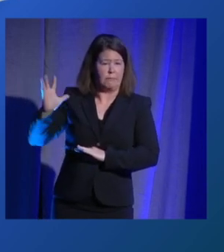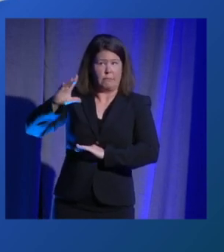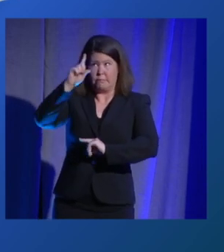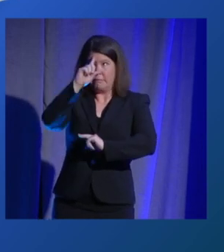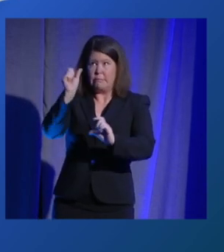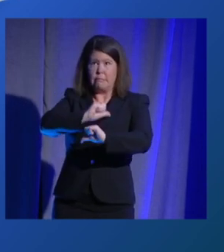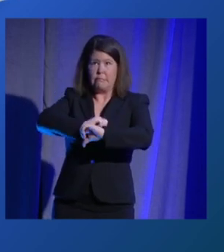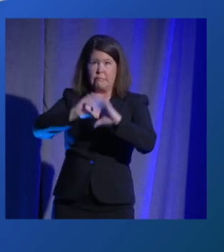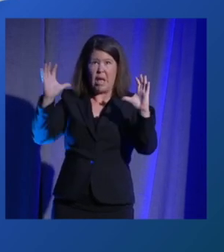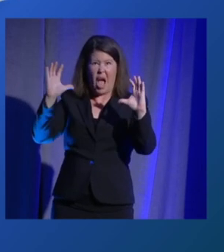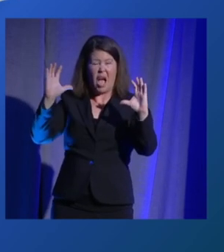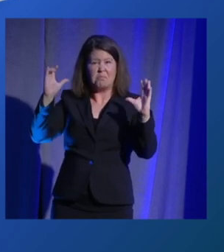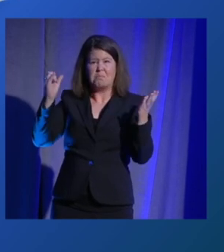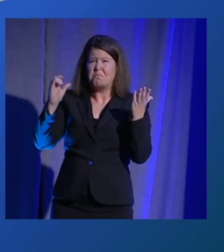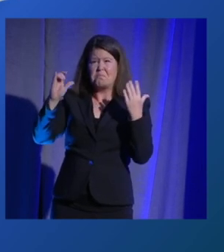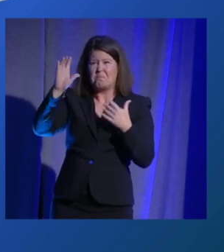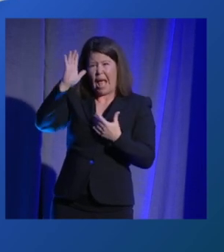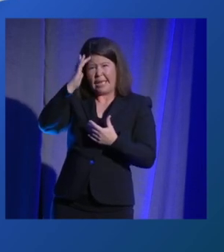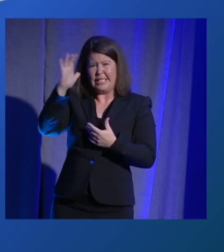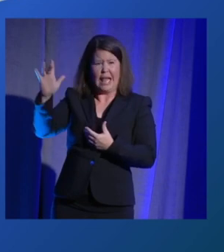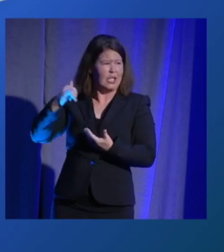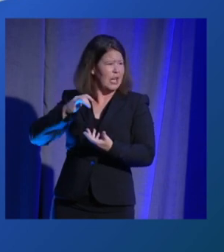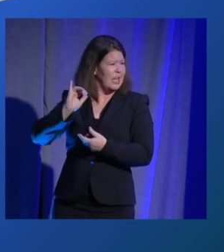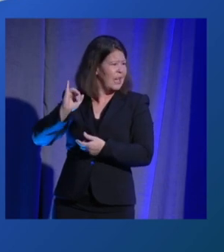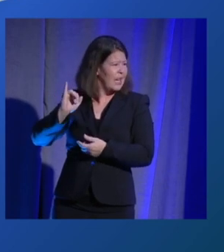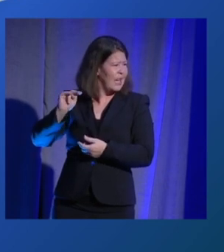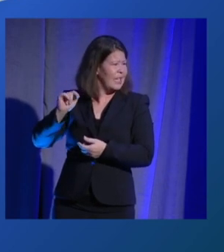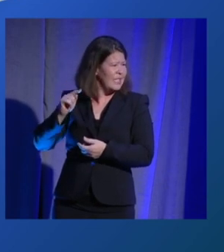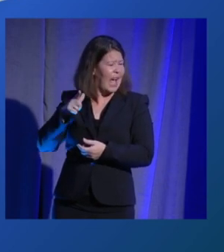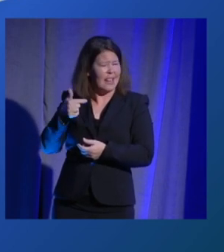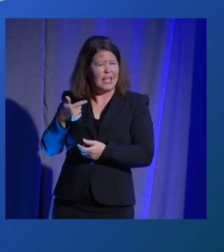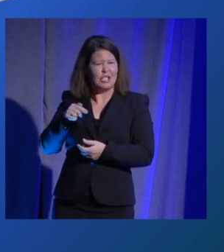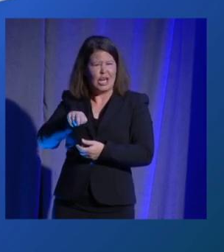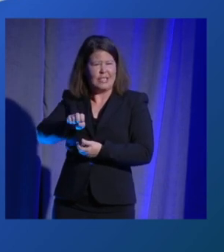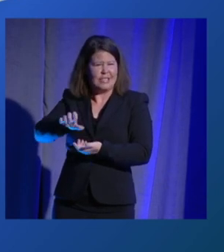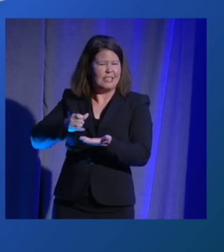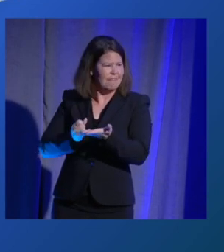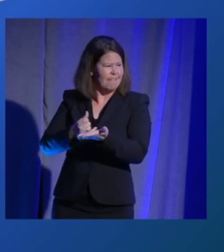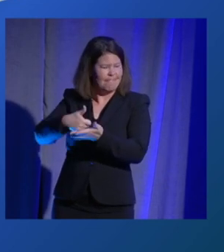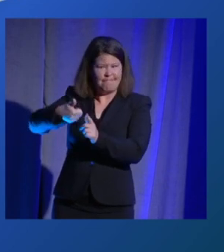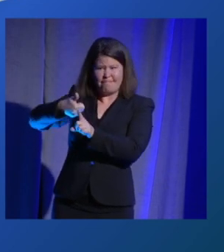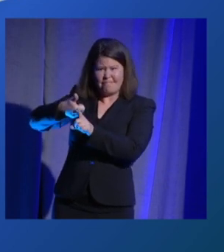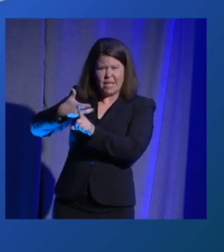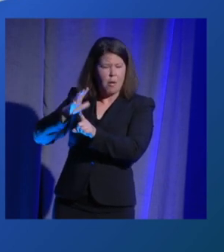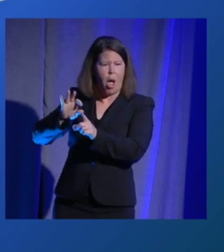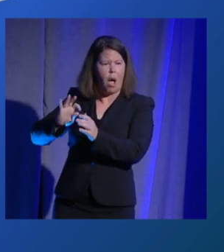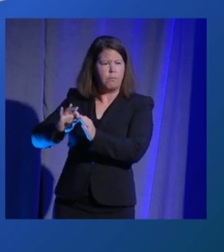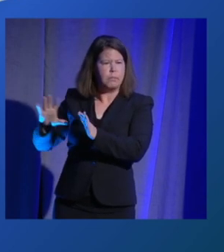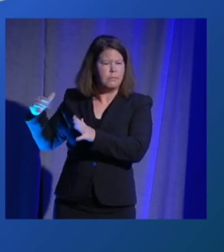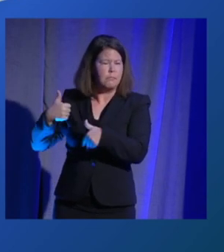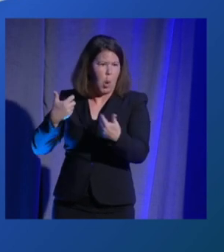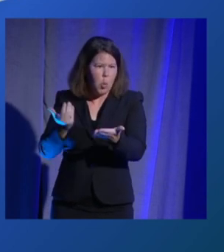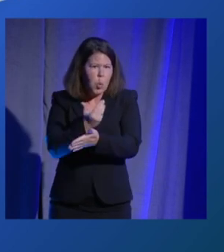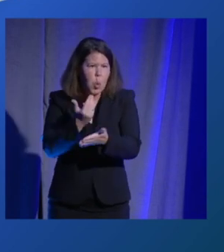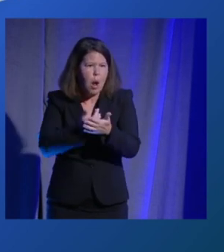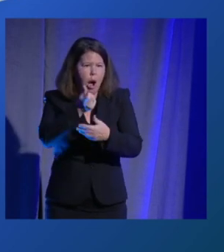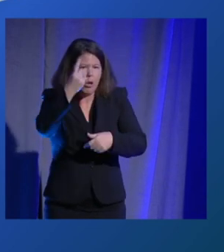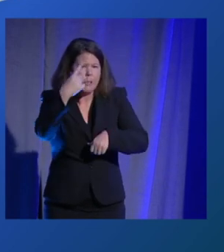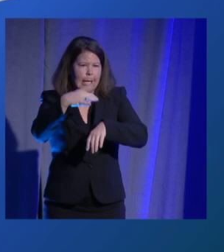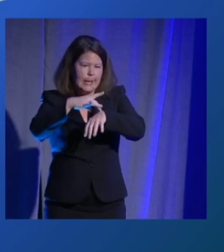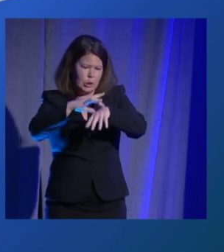Geon knowledge right this idea of geography and understanding